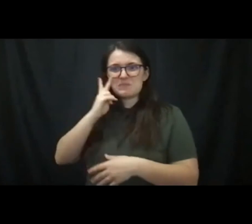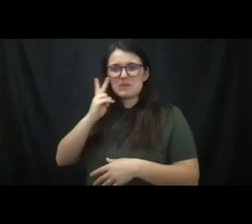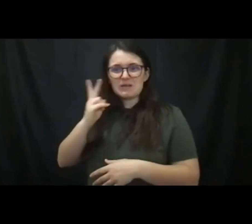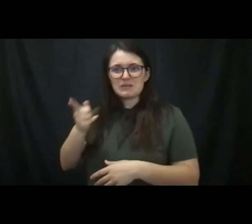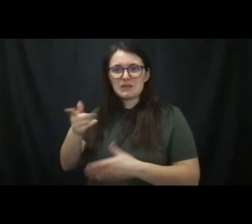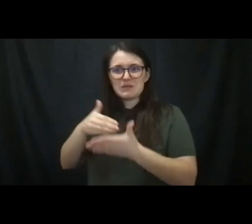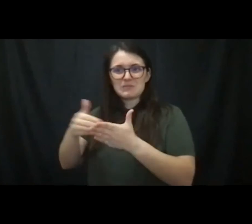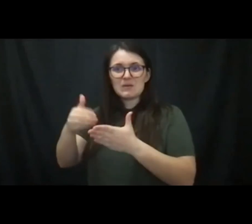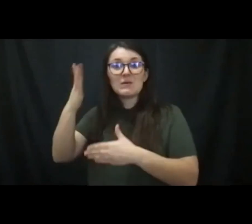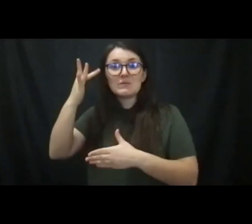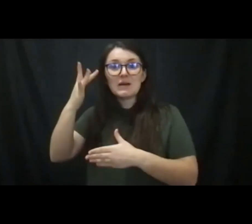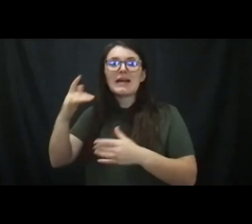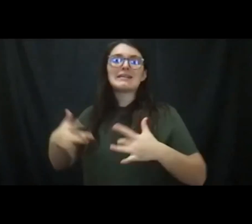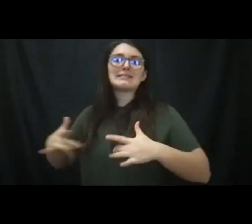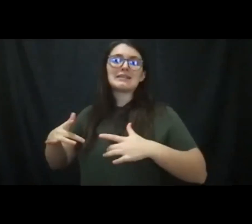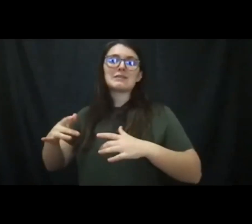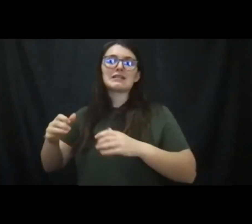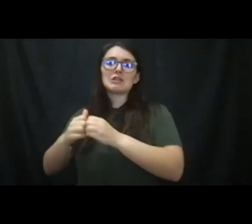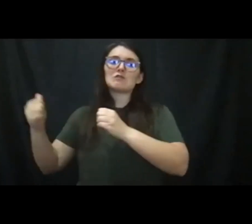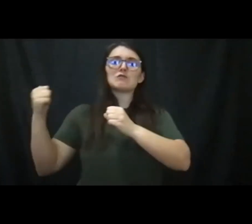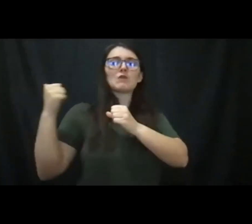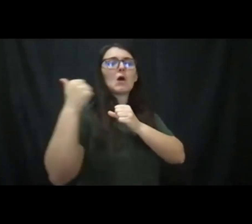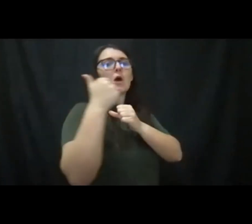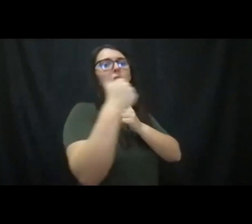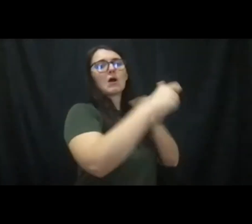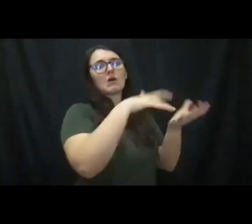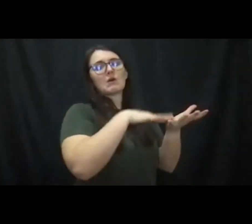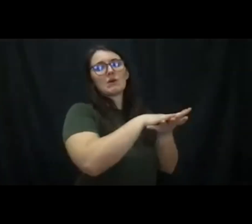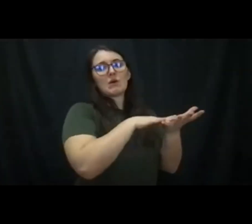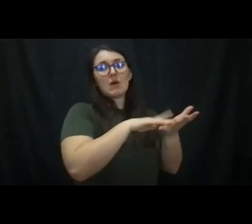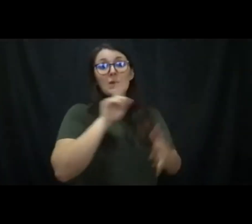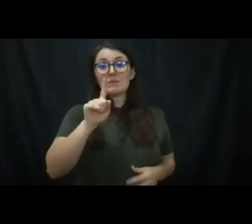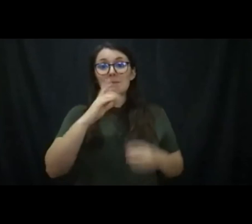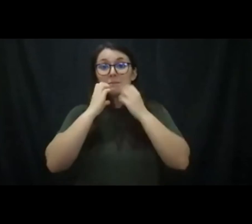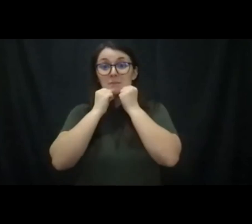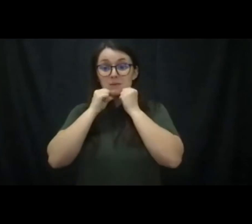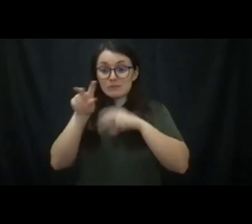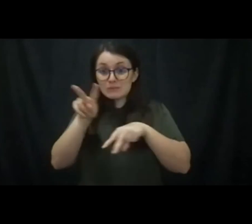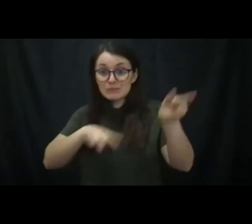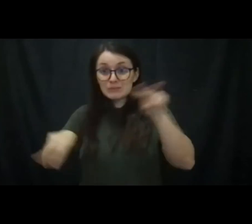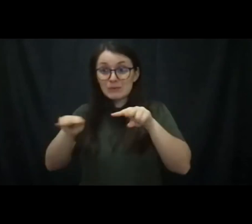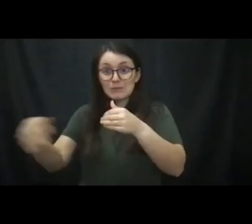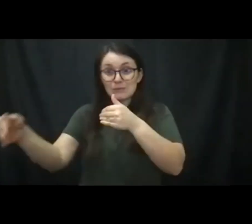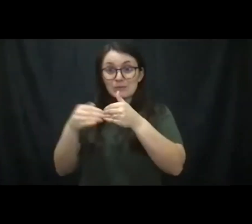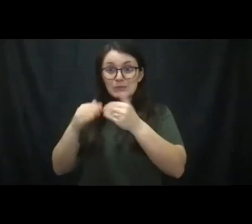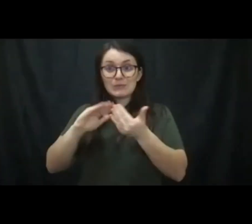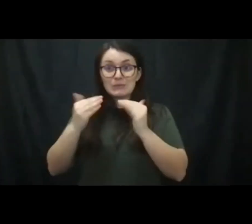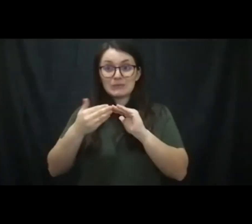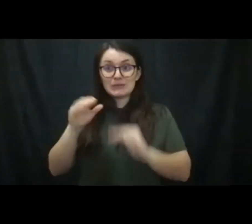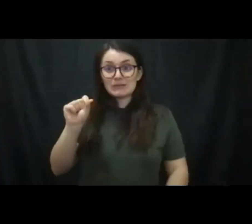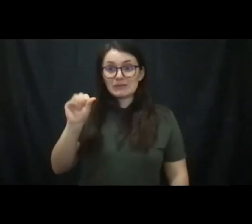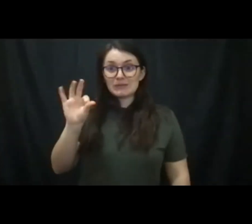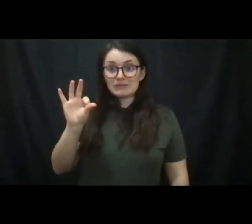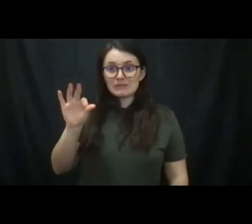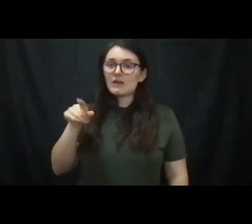in very deep waters. It was a special treat to see one so close to the city of San Francisco. Humphrey was